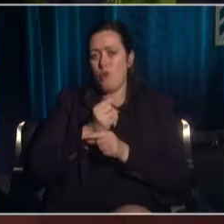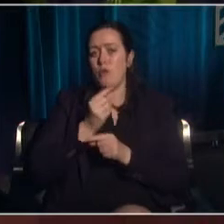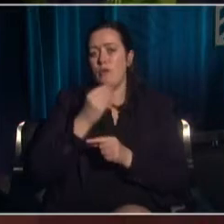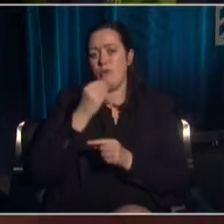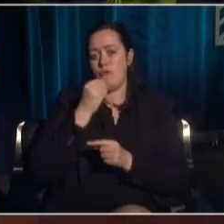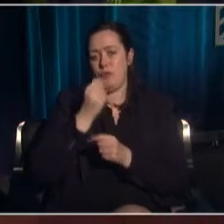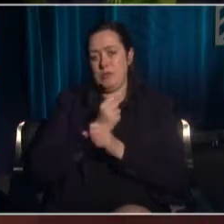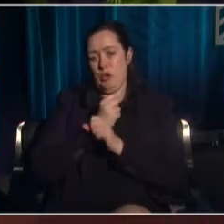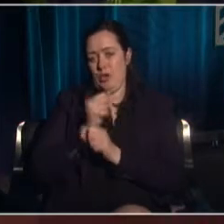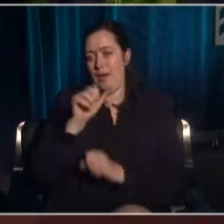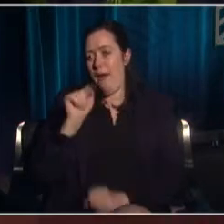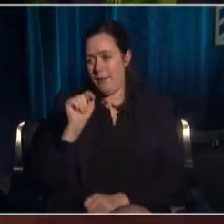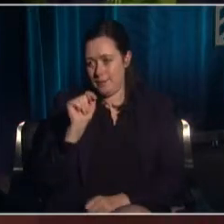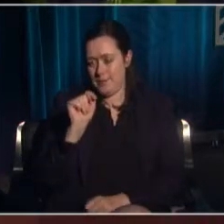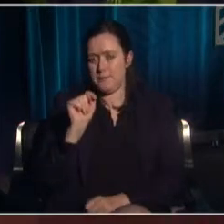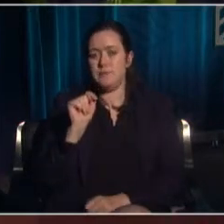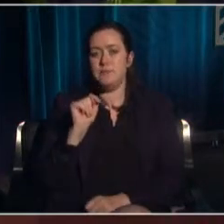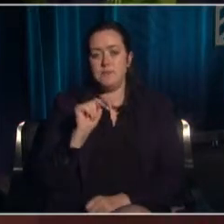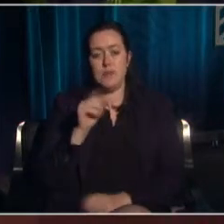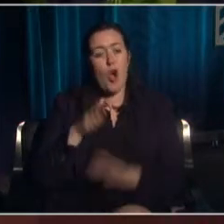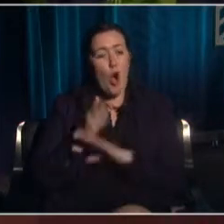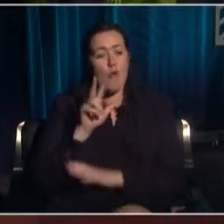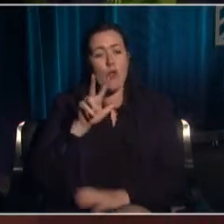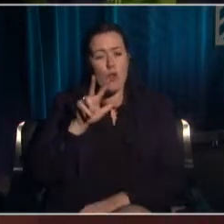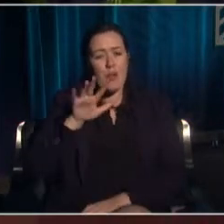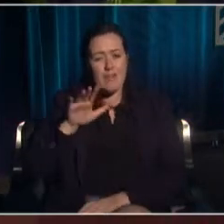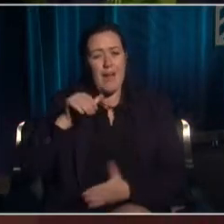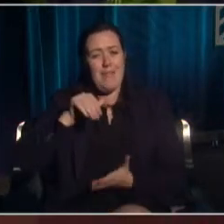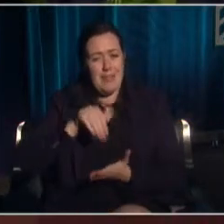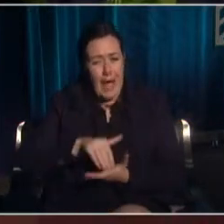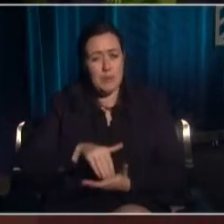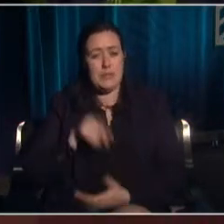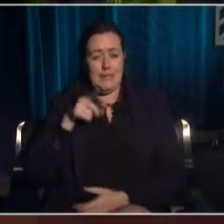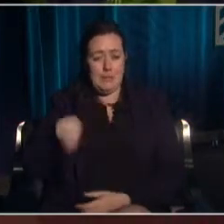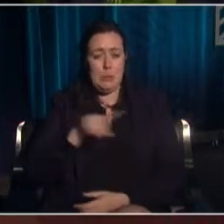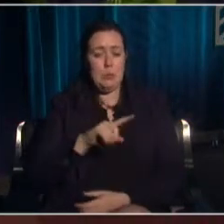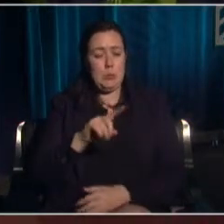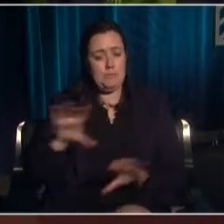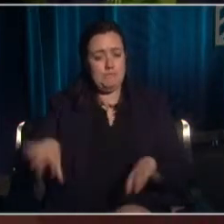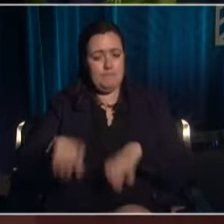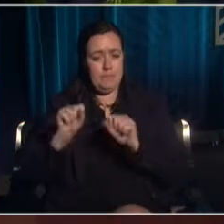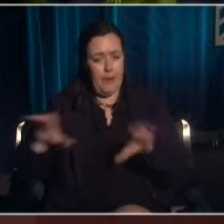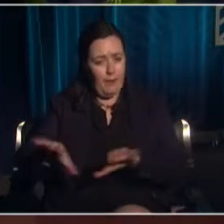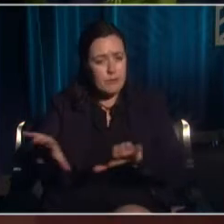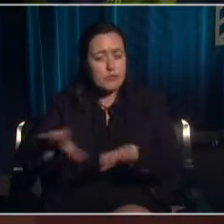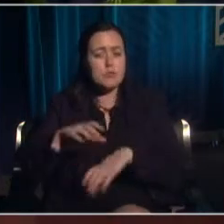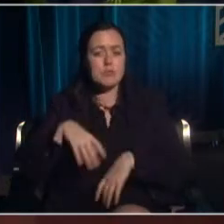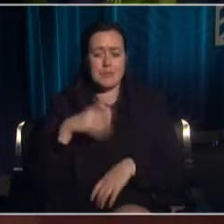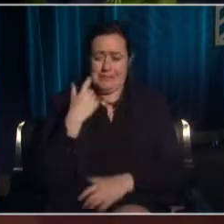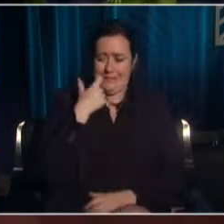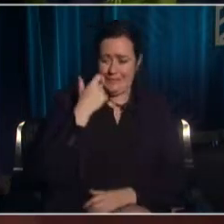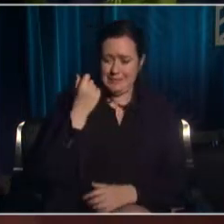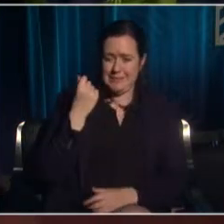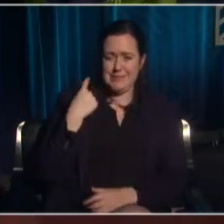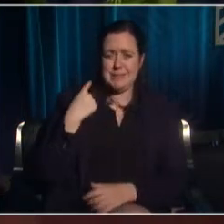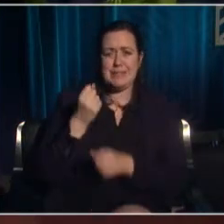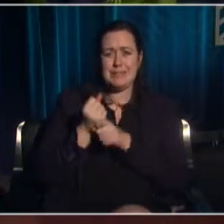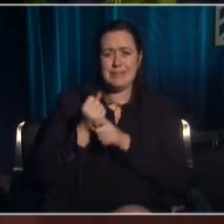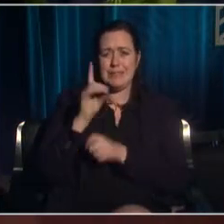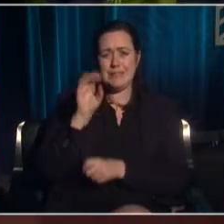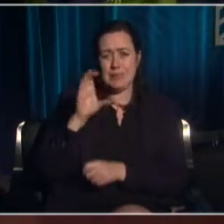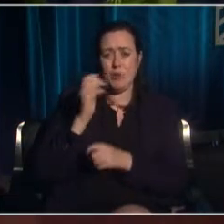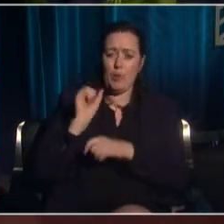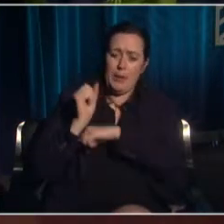And over 35,000 of you took action to support our legislation. Last December, we overcame congressional